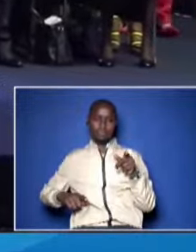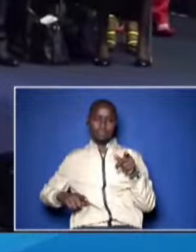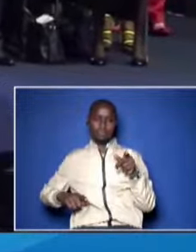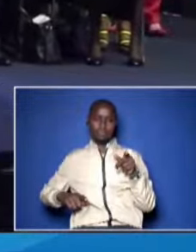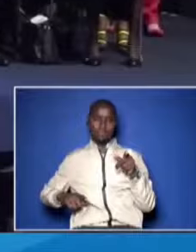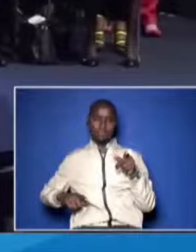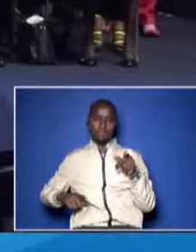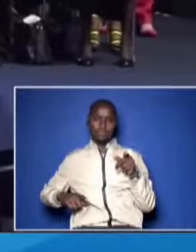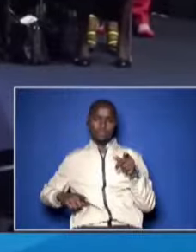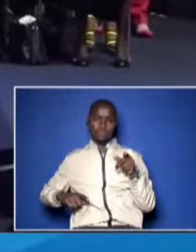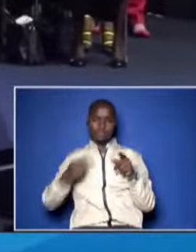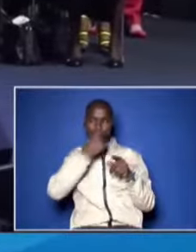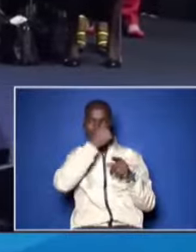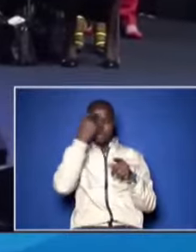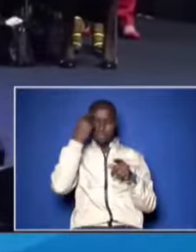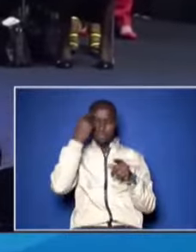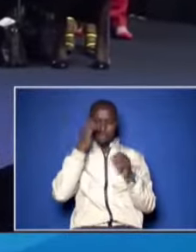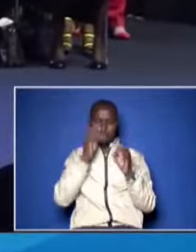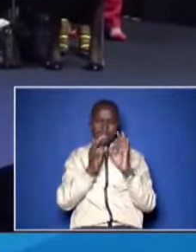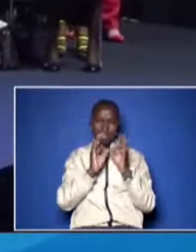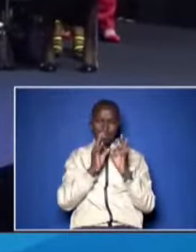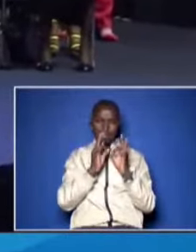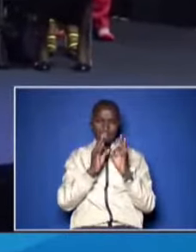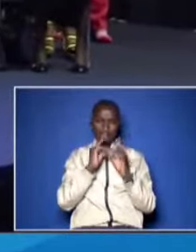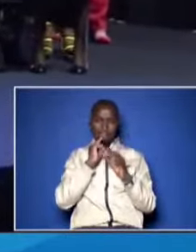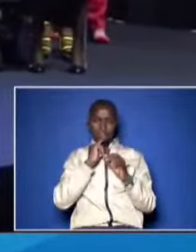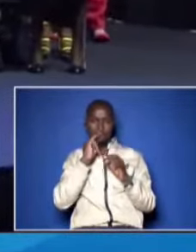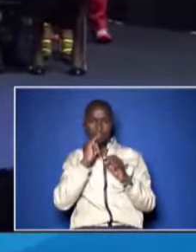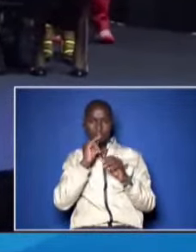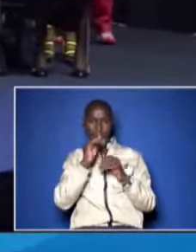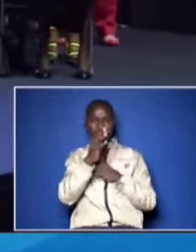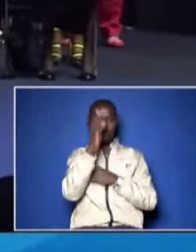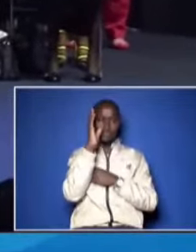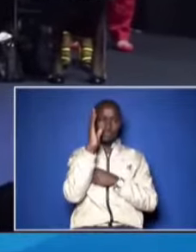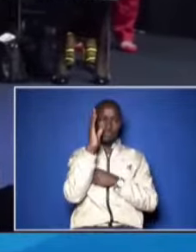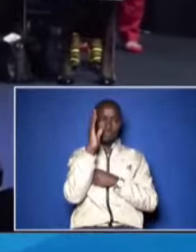God because if there's no God there will be no Jewish